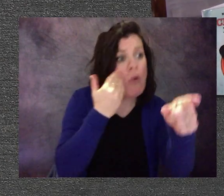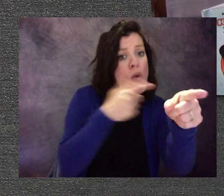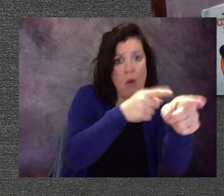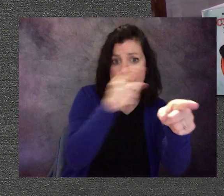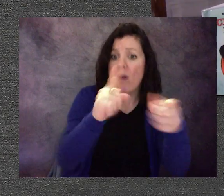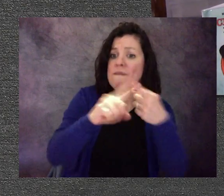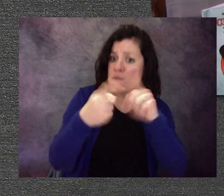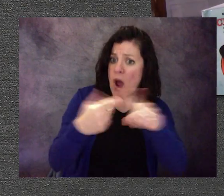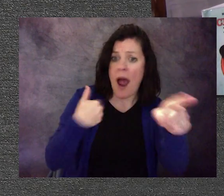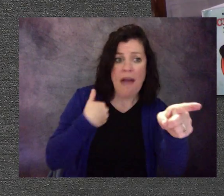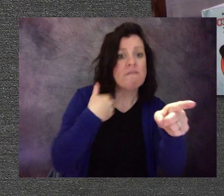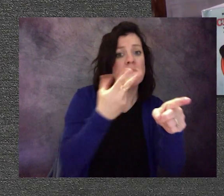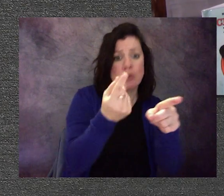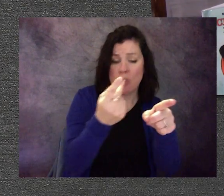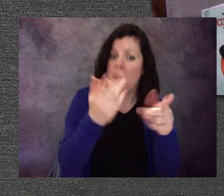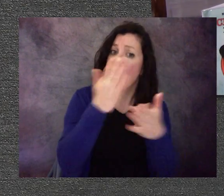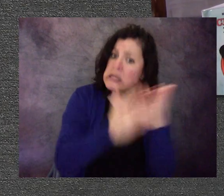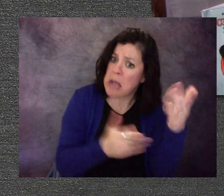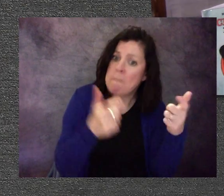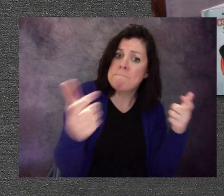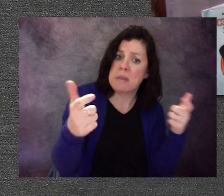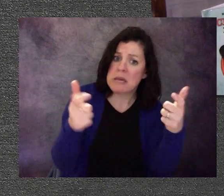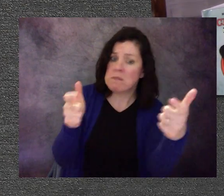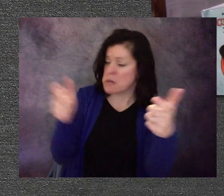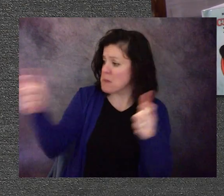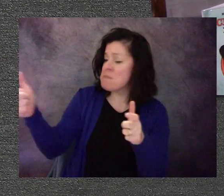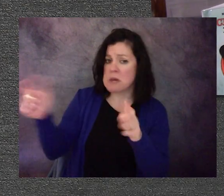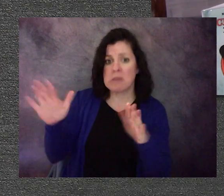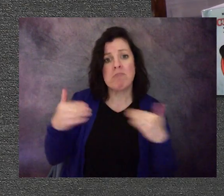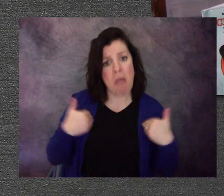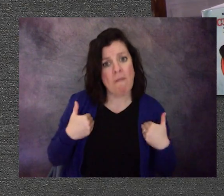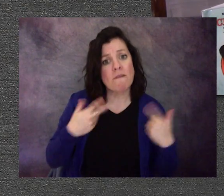are big dogs.